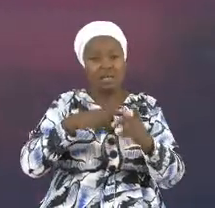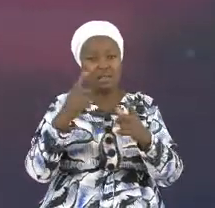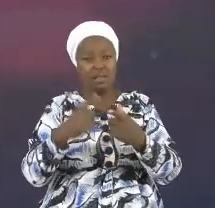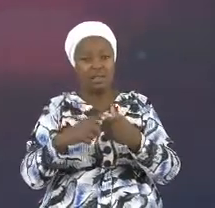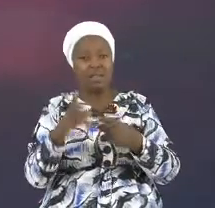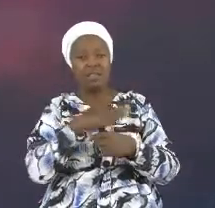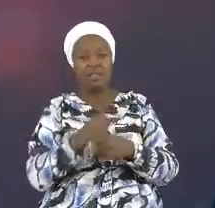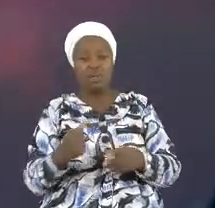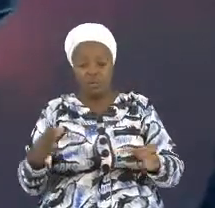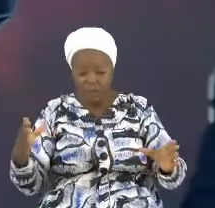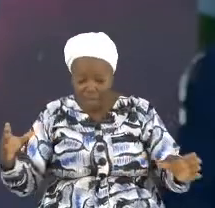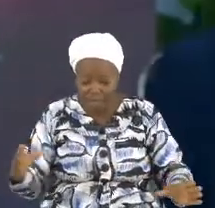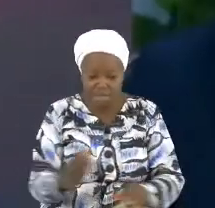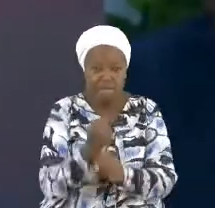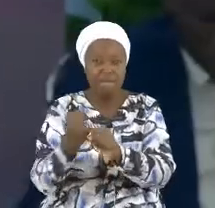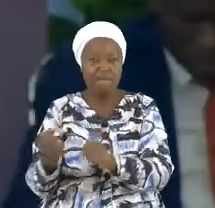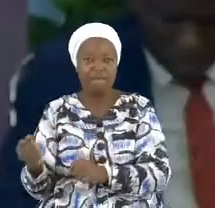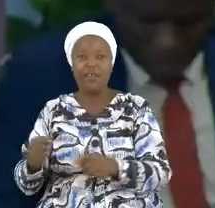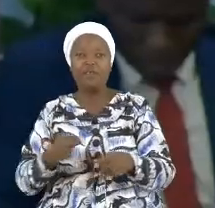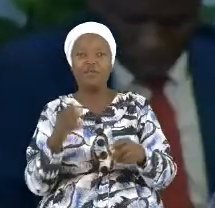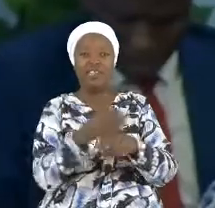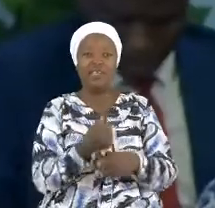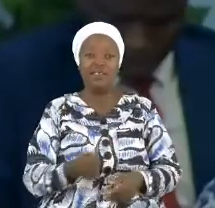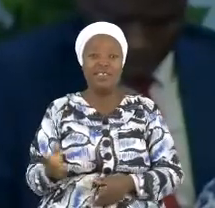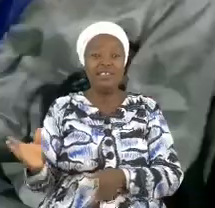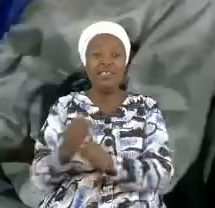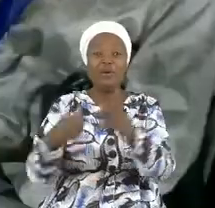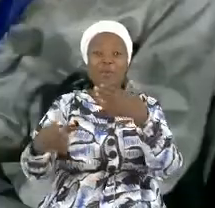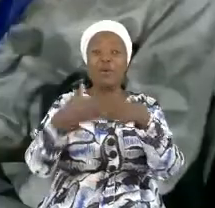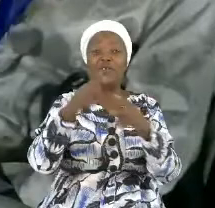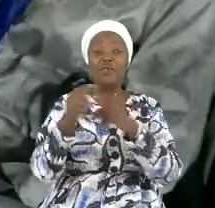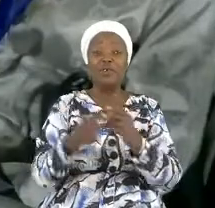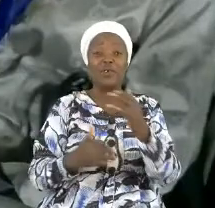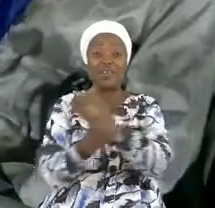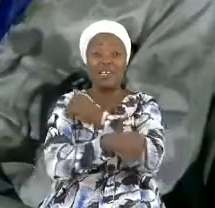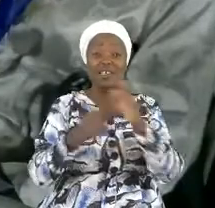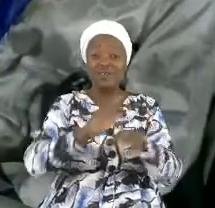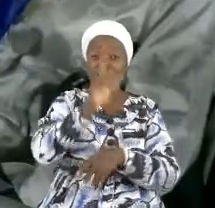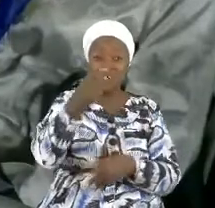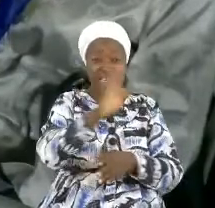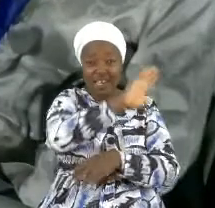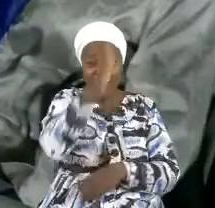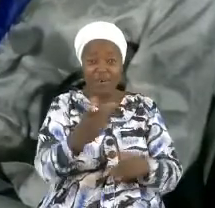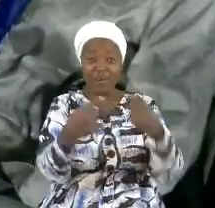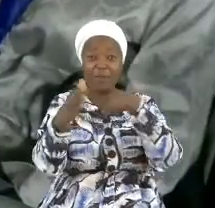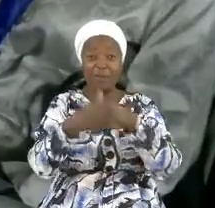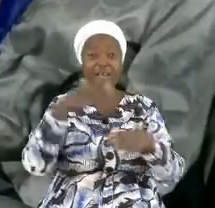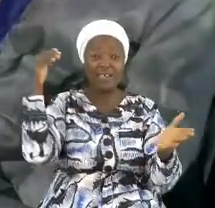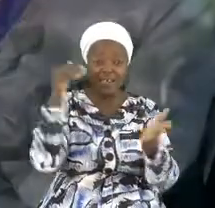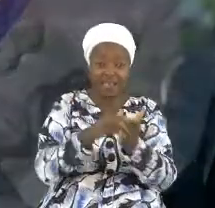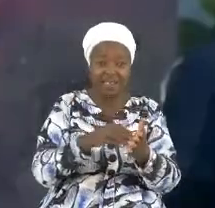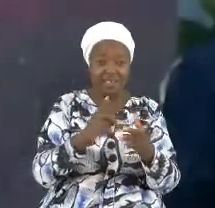to your country, and then you'll never come again. They said, you're here? I said, yes, sir.